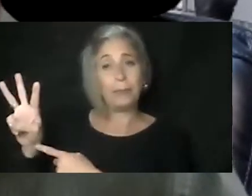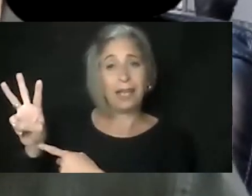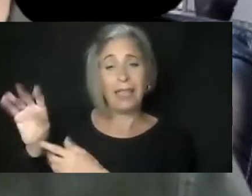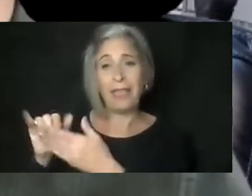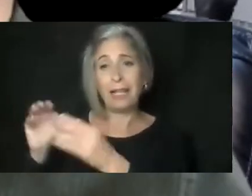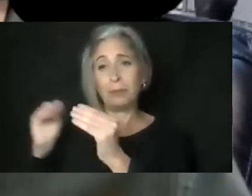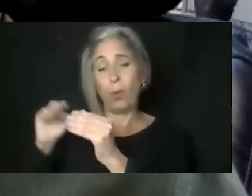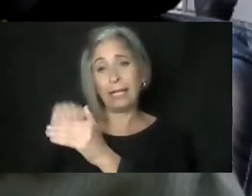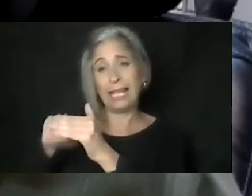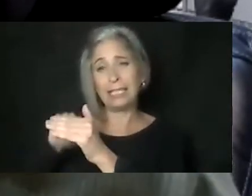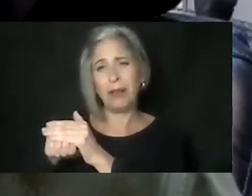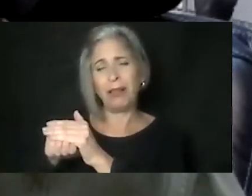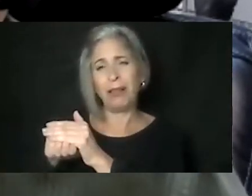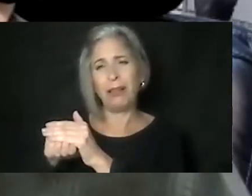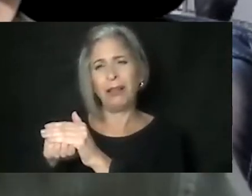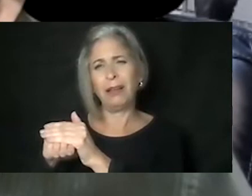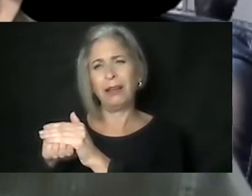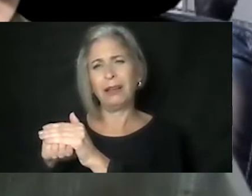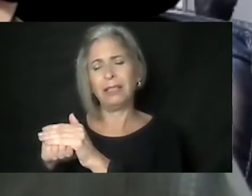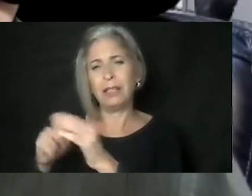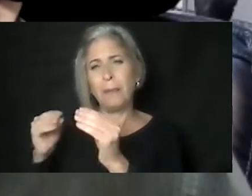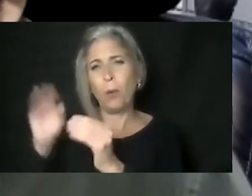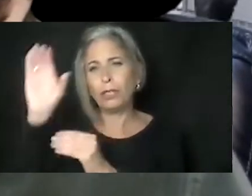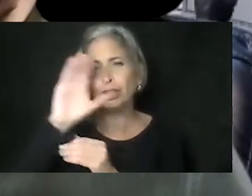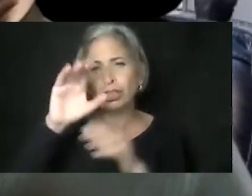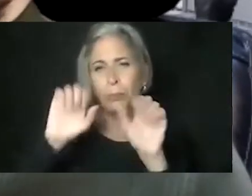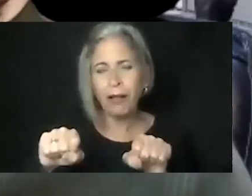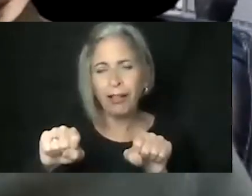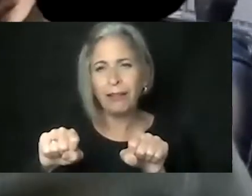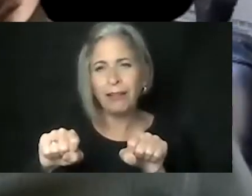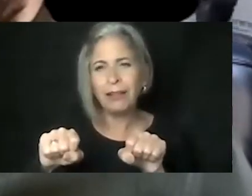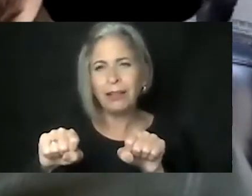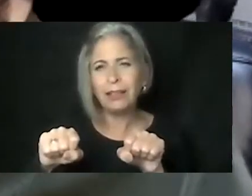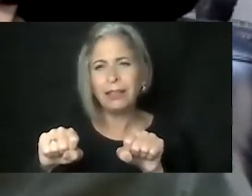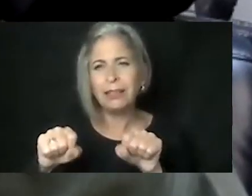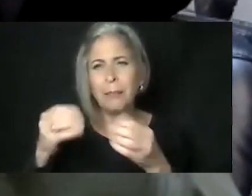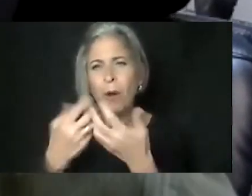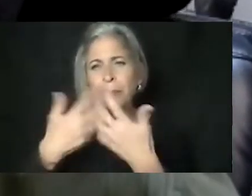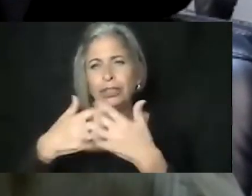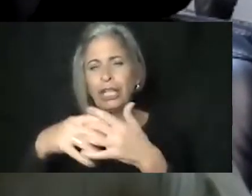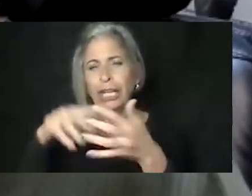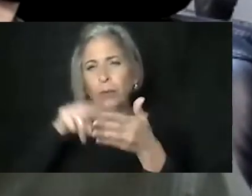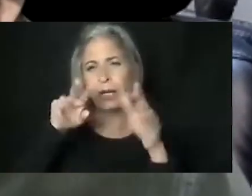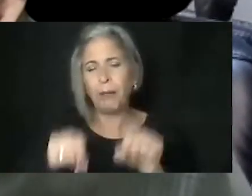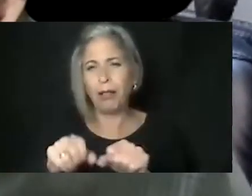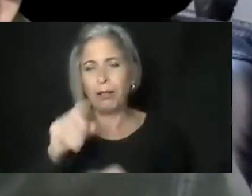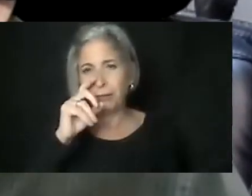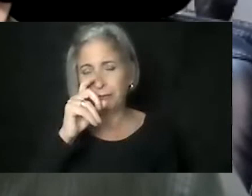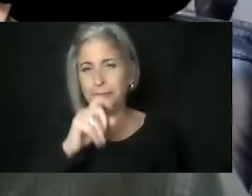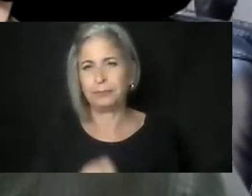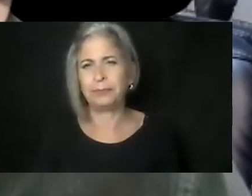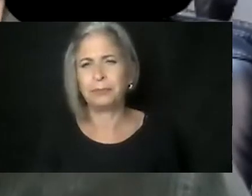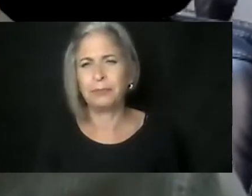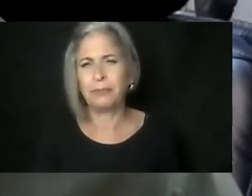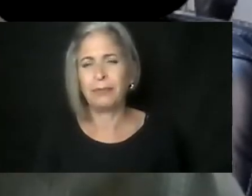more accessible is just more searchable because it's more machine readable. I think about when I